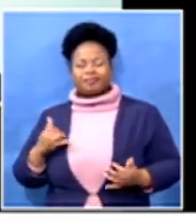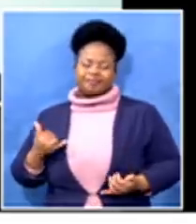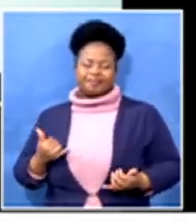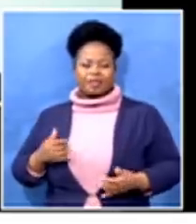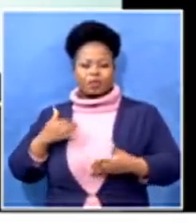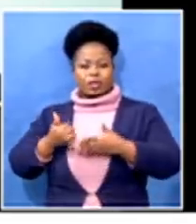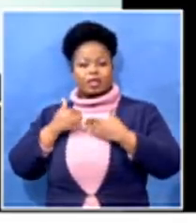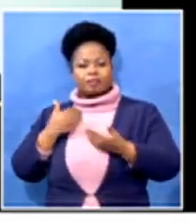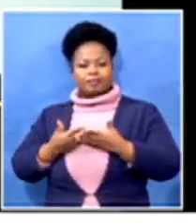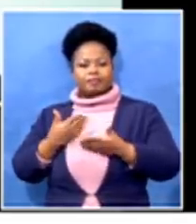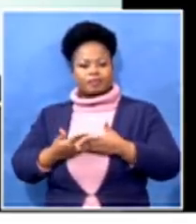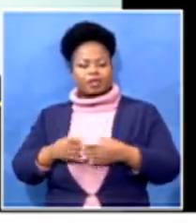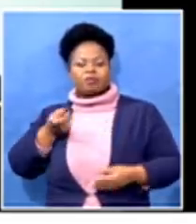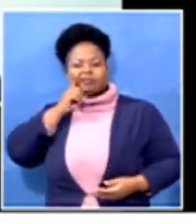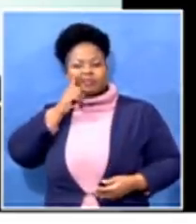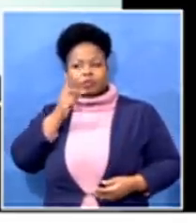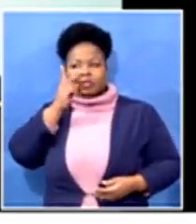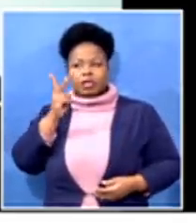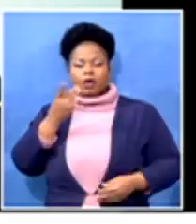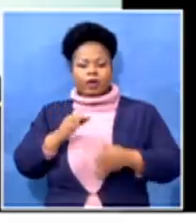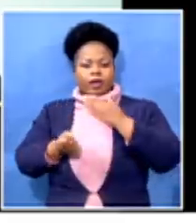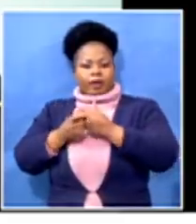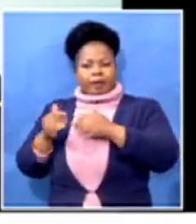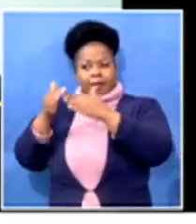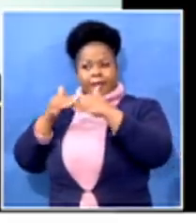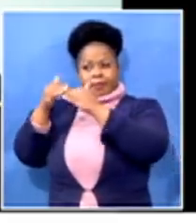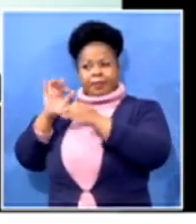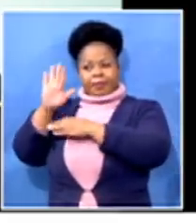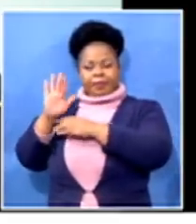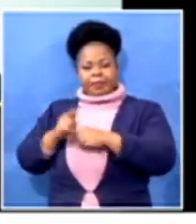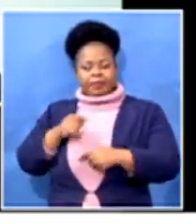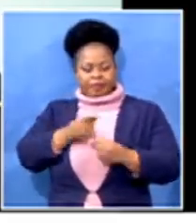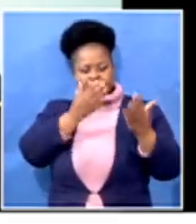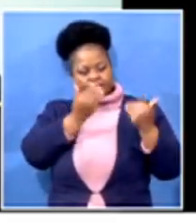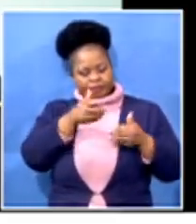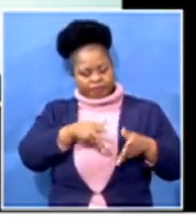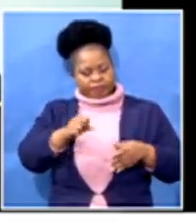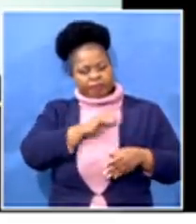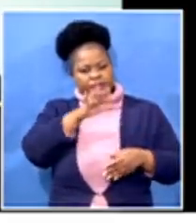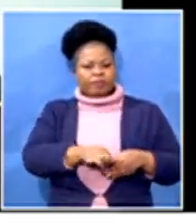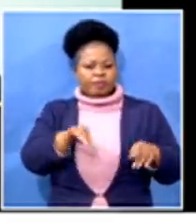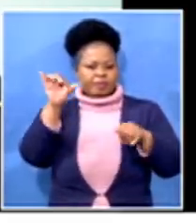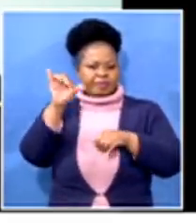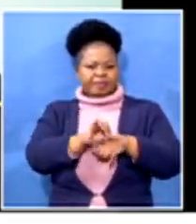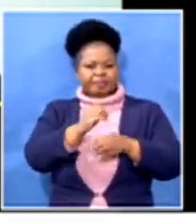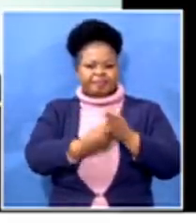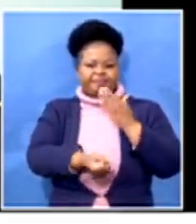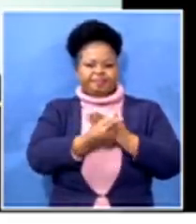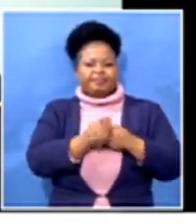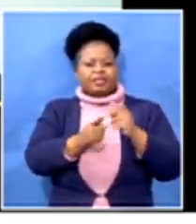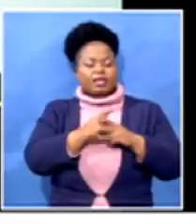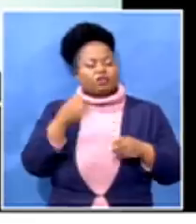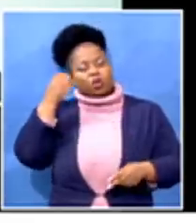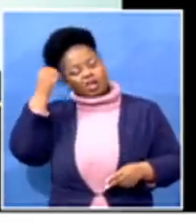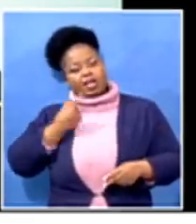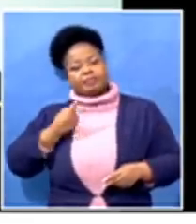to track what's been happening overseas, to anticipate the increase in mental health issues in South Africa, including suicide. And when we